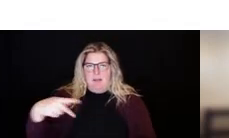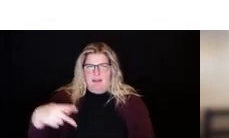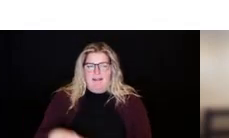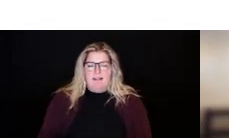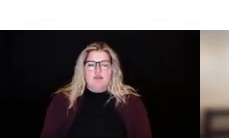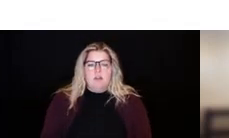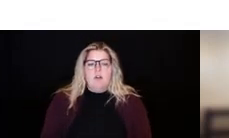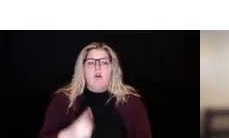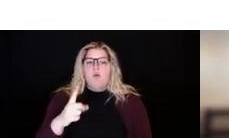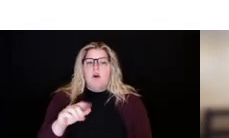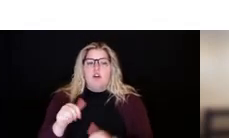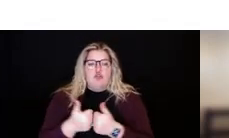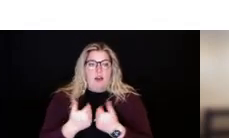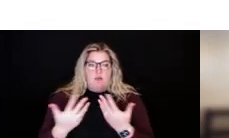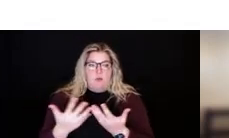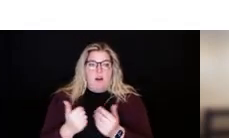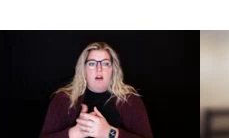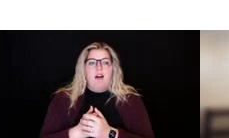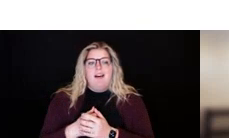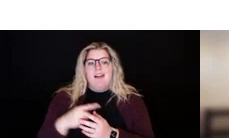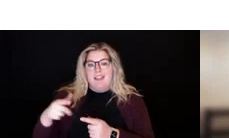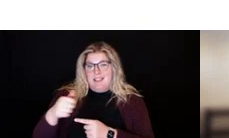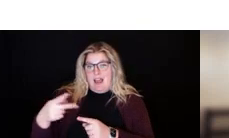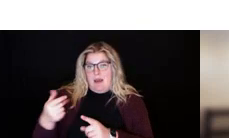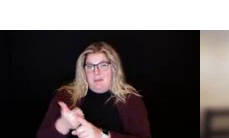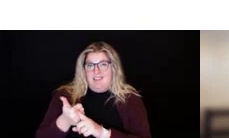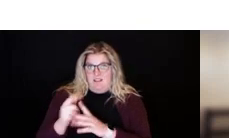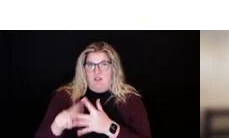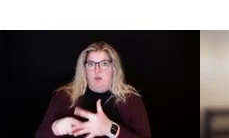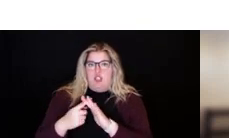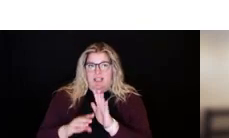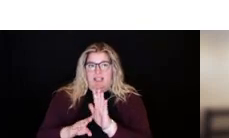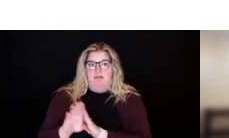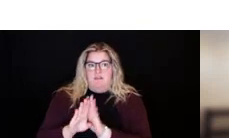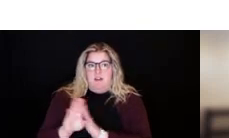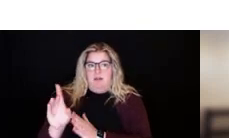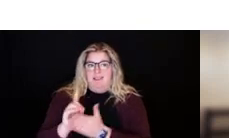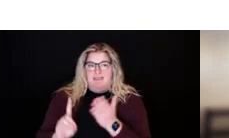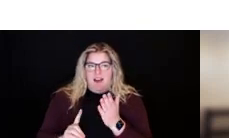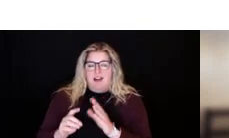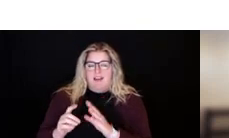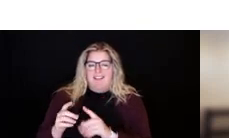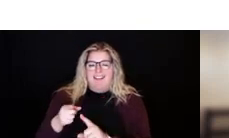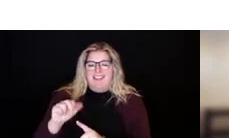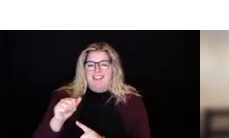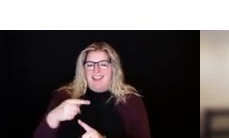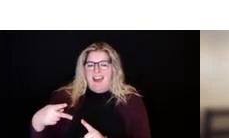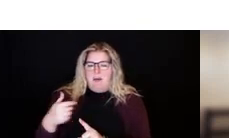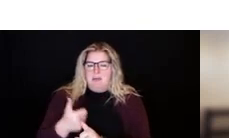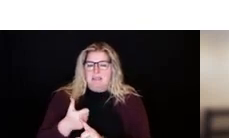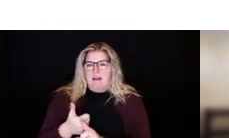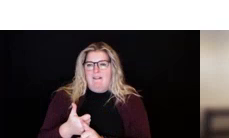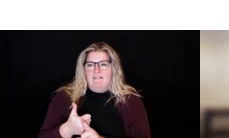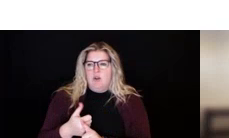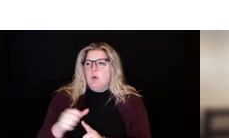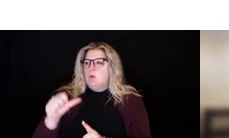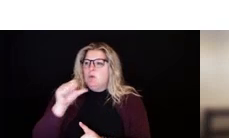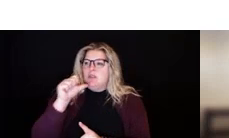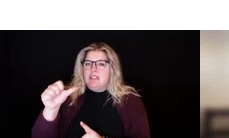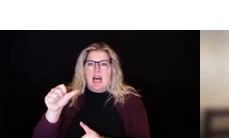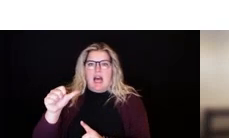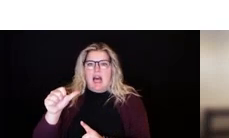here was that this app, when it was originally designed and developed, was not approached with WCAG